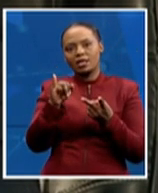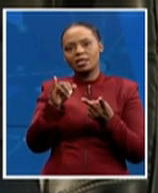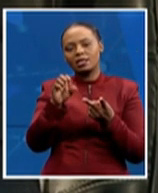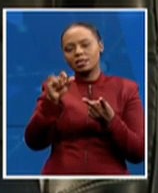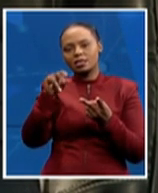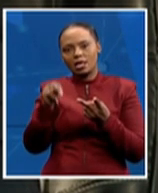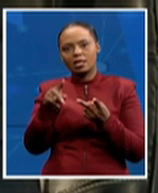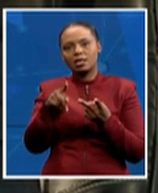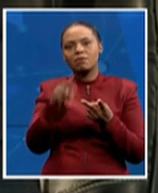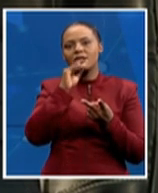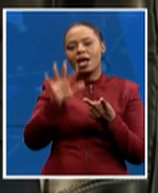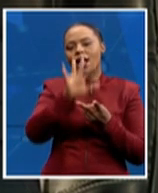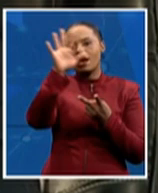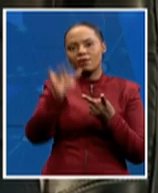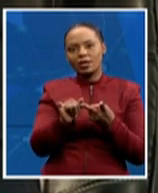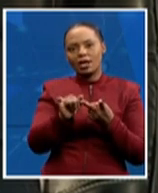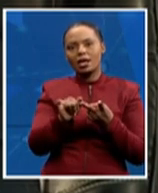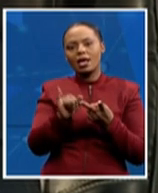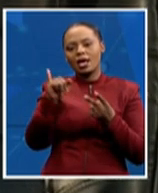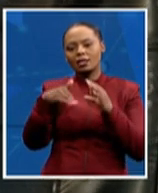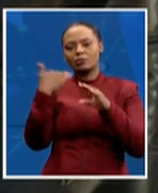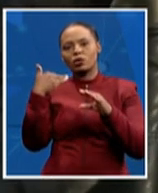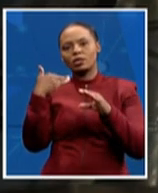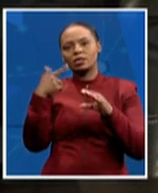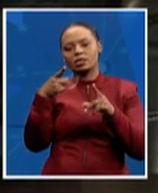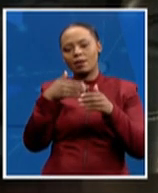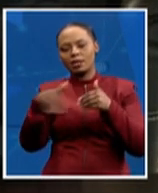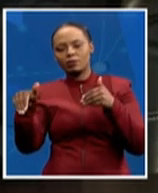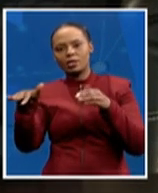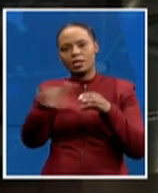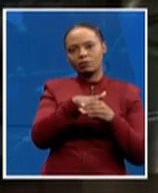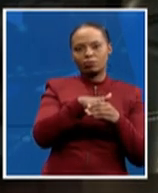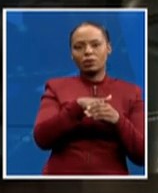Bank. This Pan-African Development Financier,